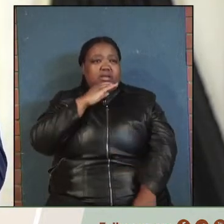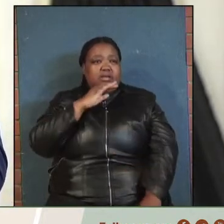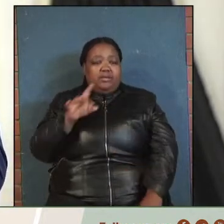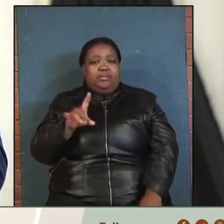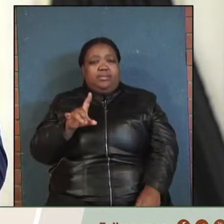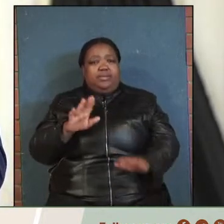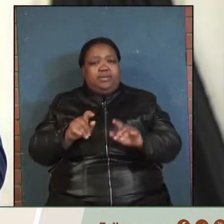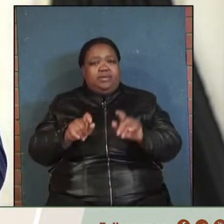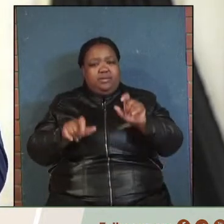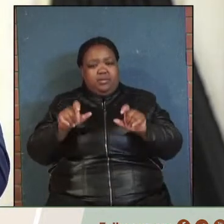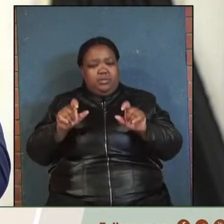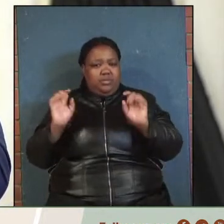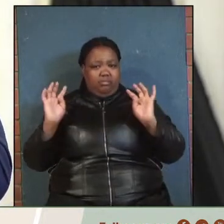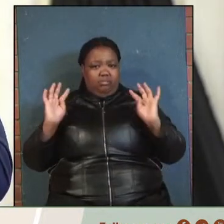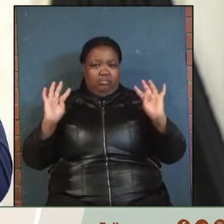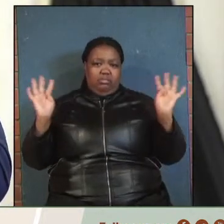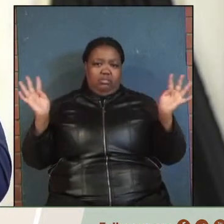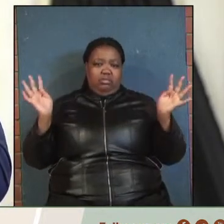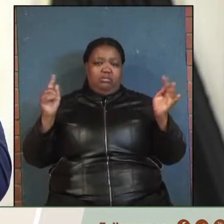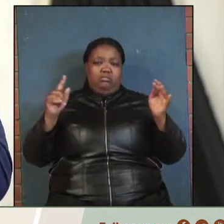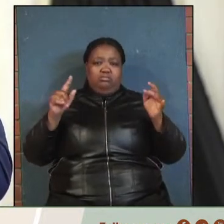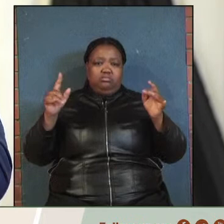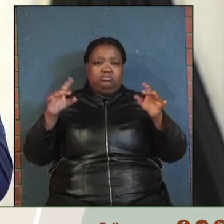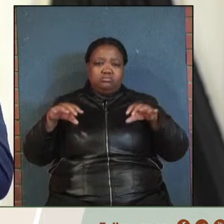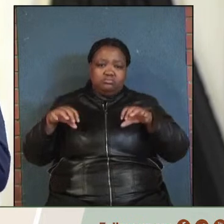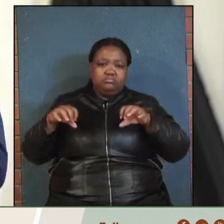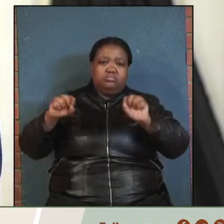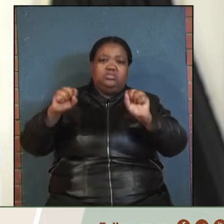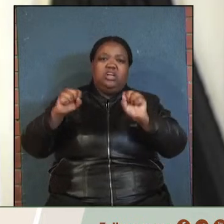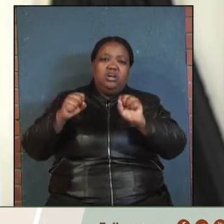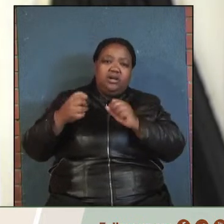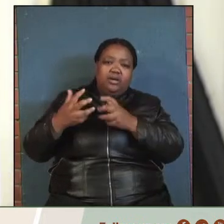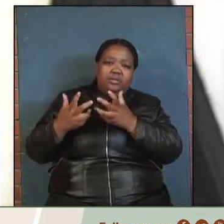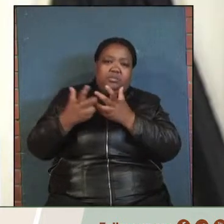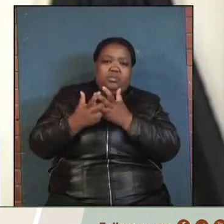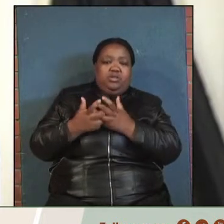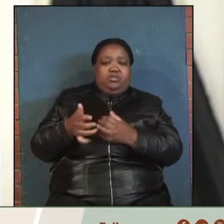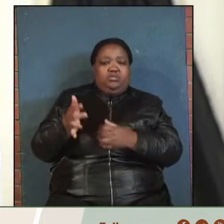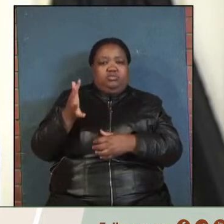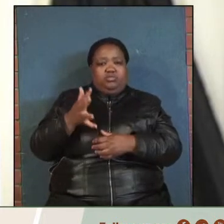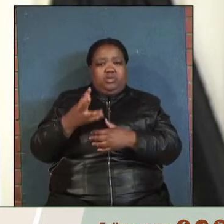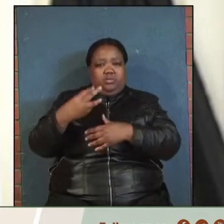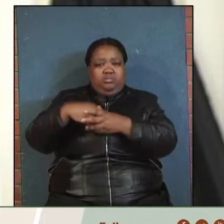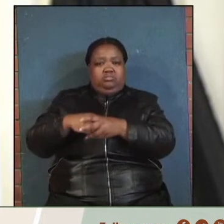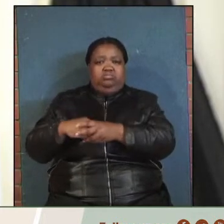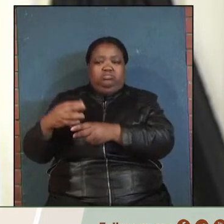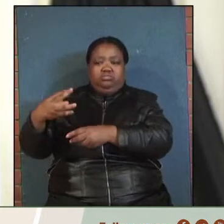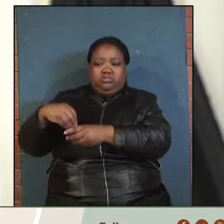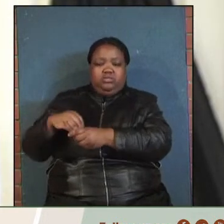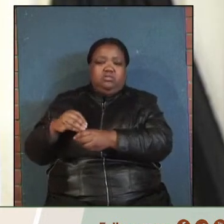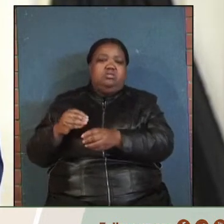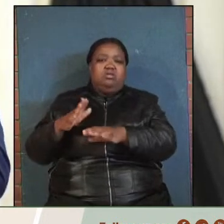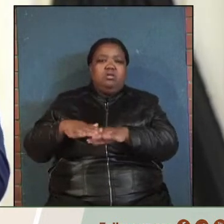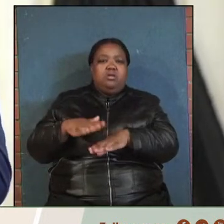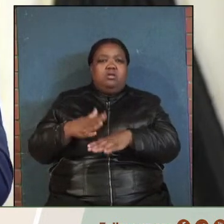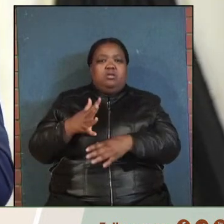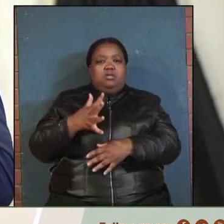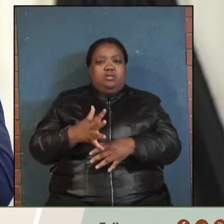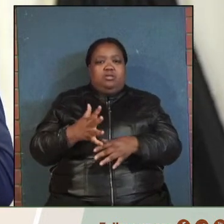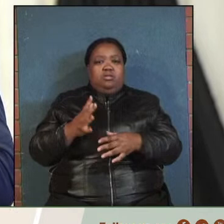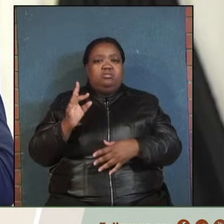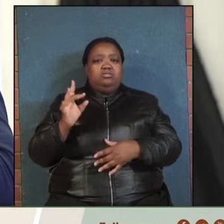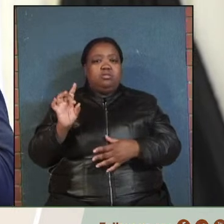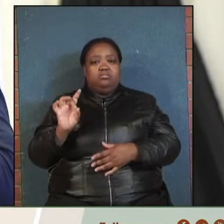you would grasp and run with the same motto in their life. You only register